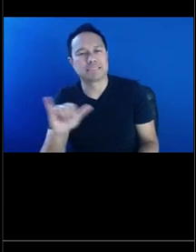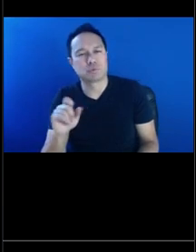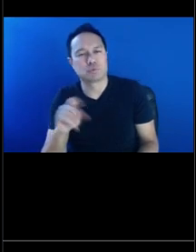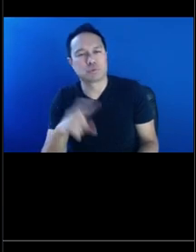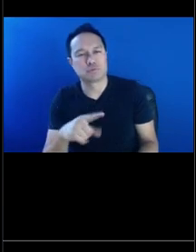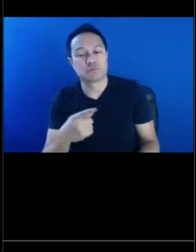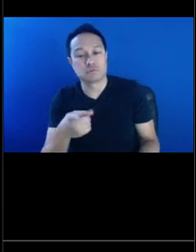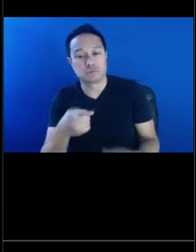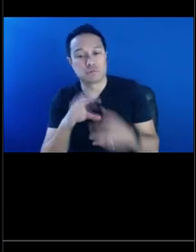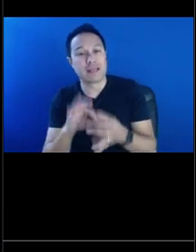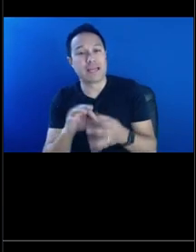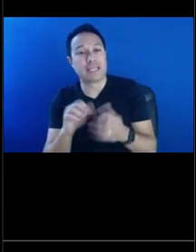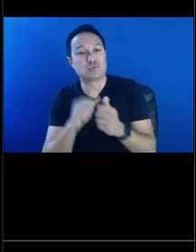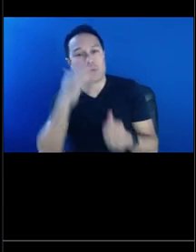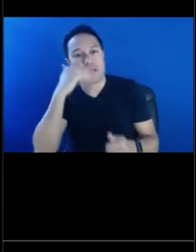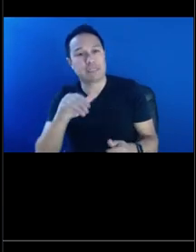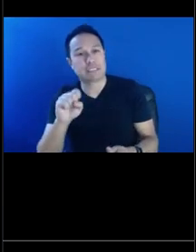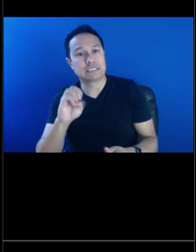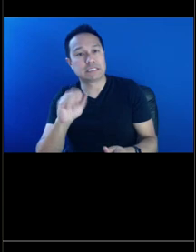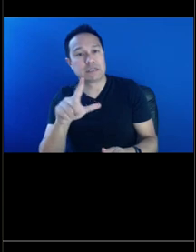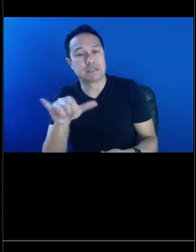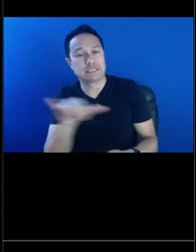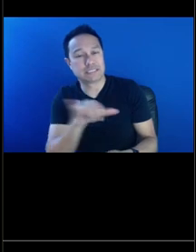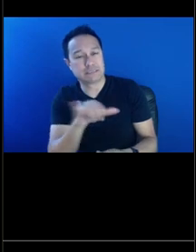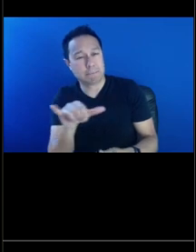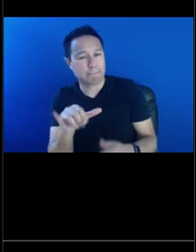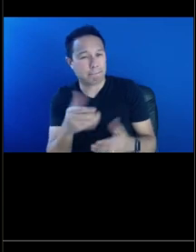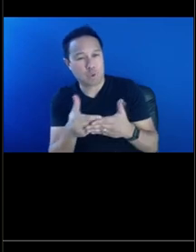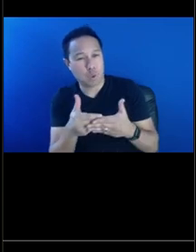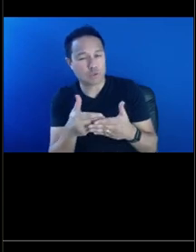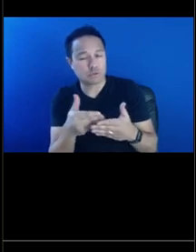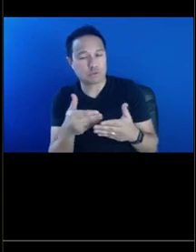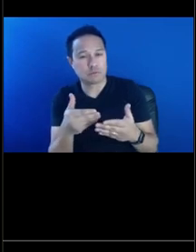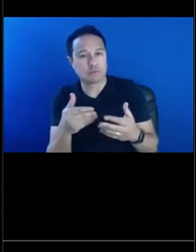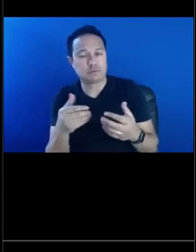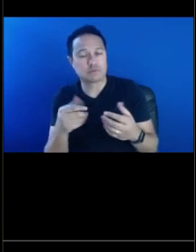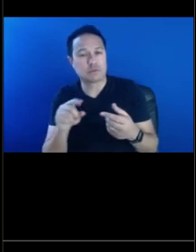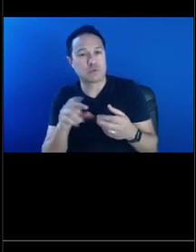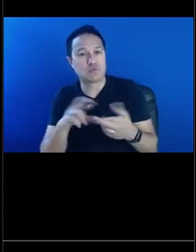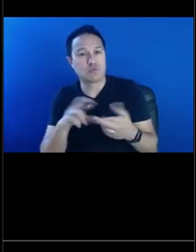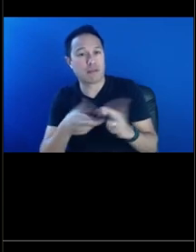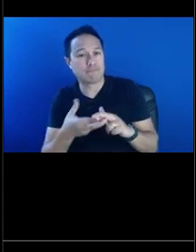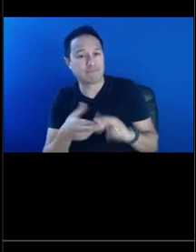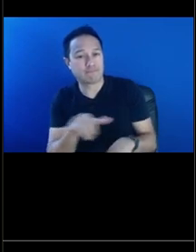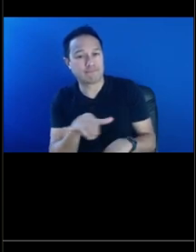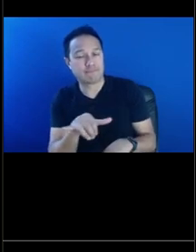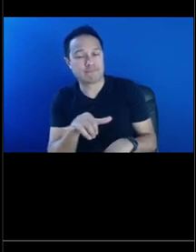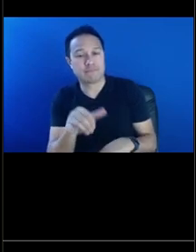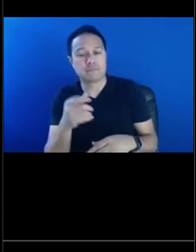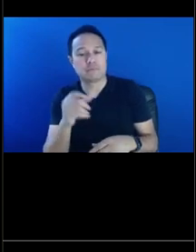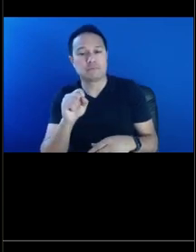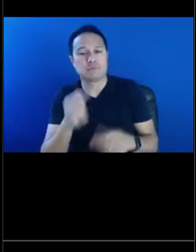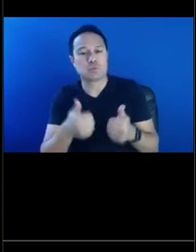seal, and Liam is wondering what they're the closest relatives. So I think they're thinking which seal are they most